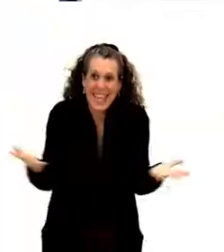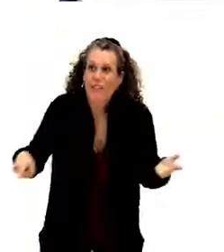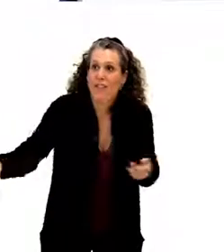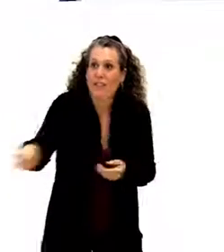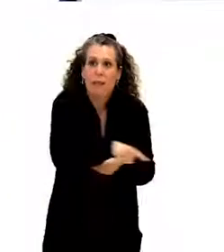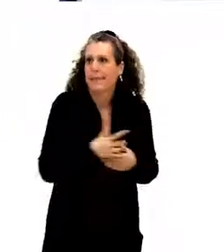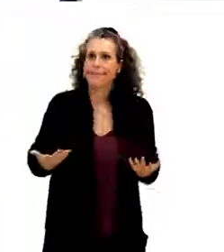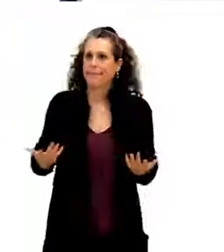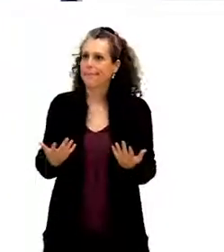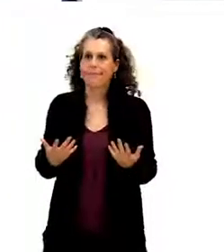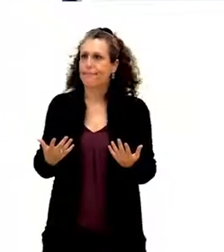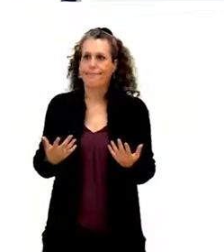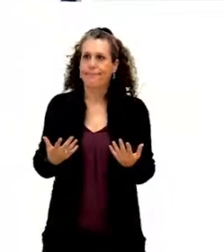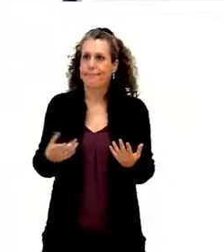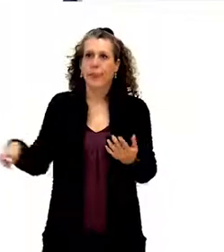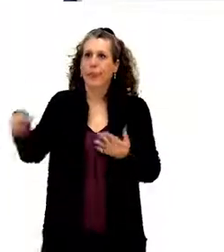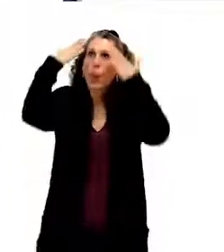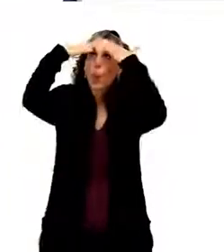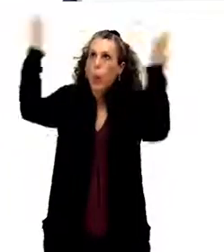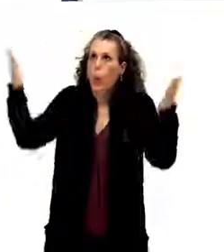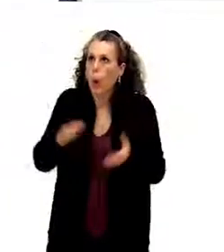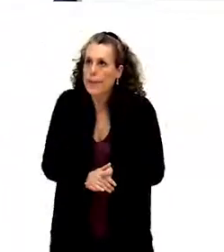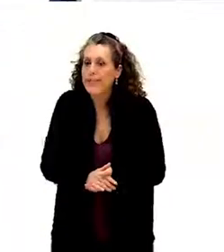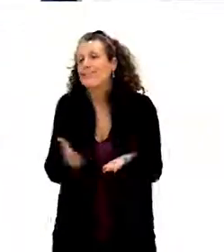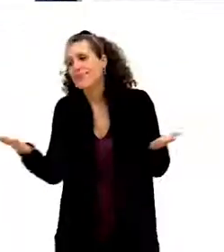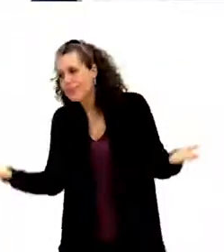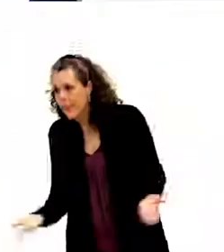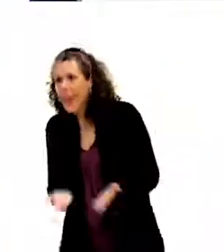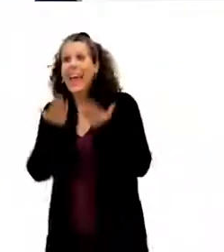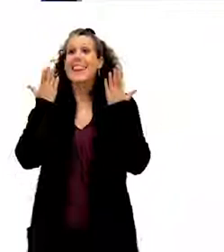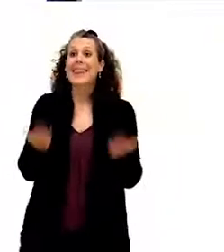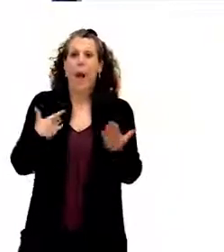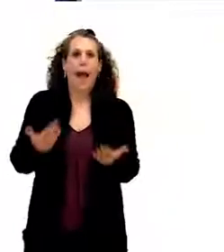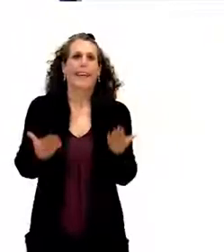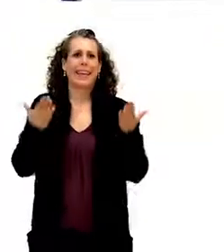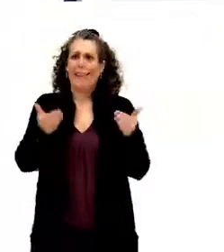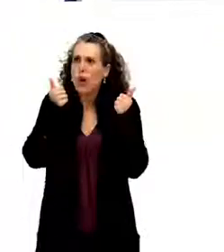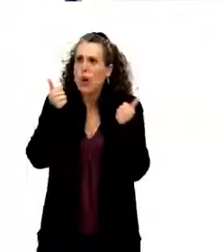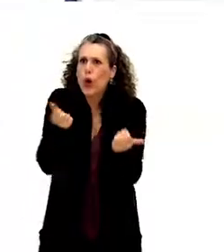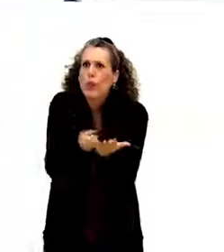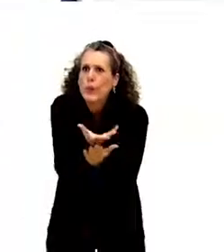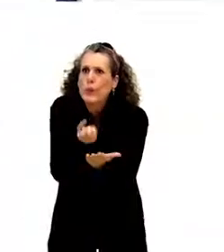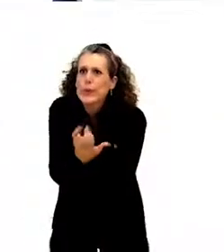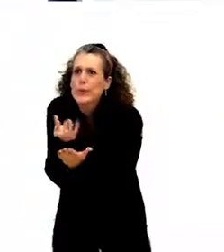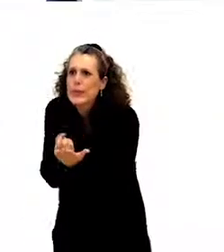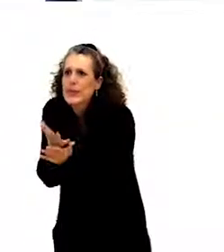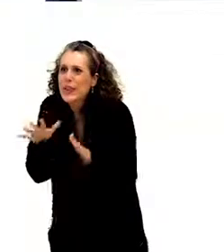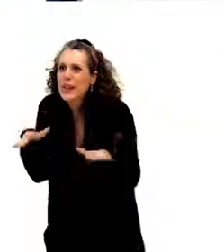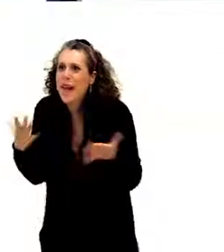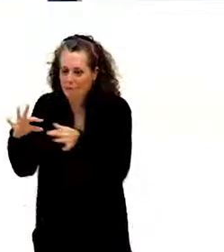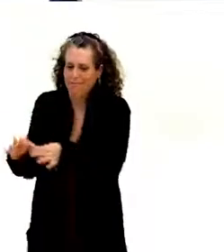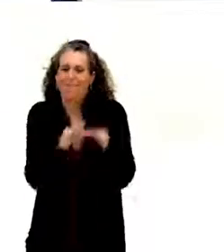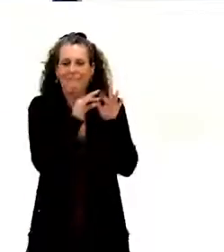reality. I finish by providing you some good news. Good news in terms of policy making.